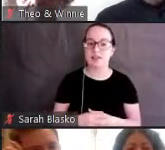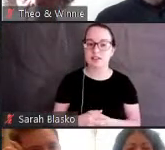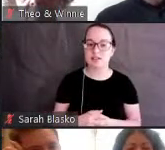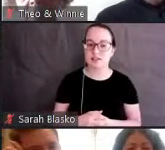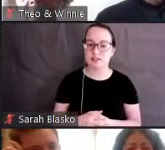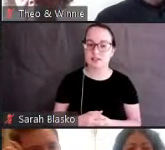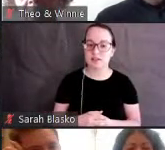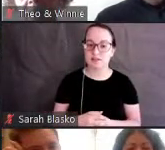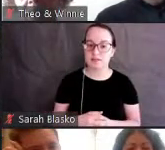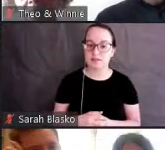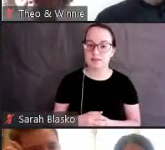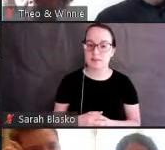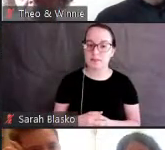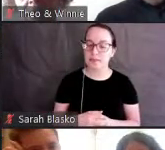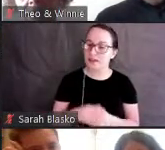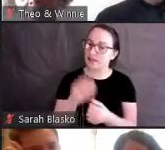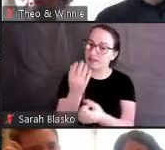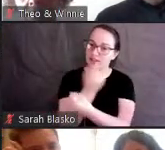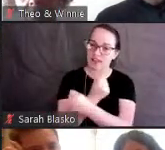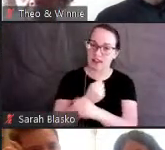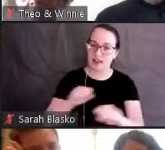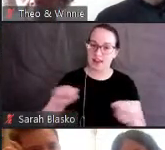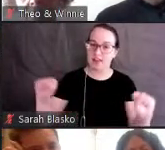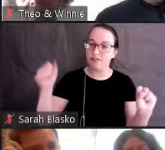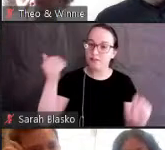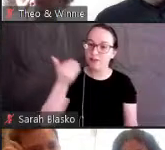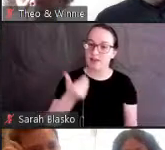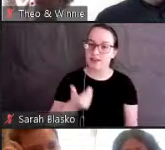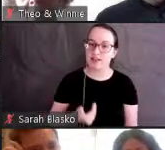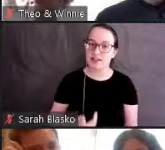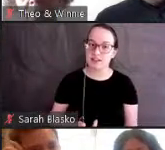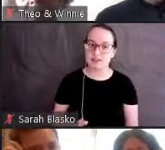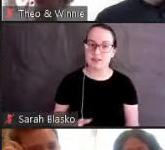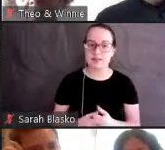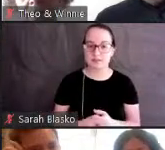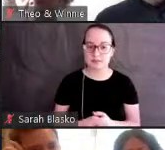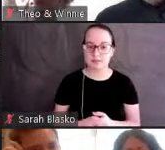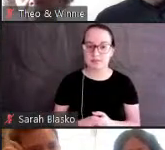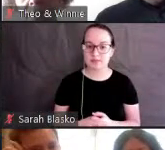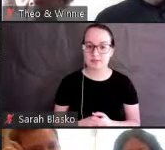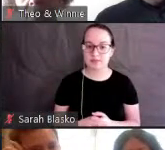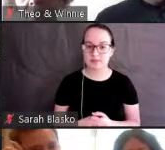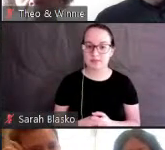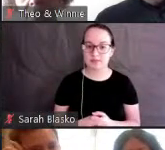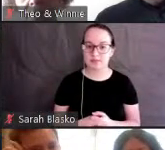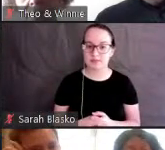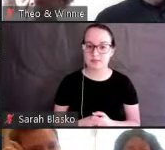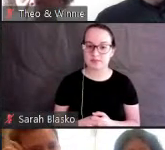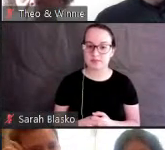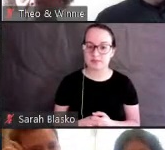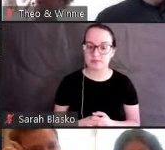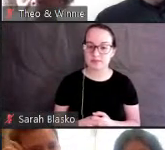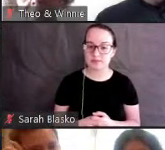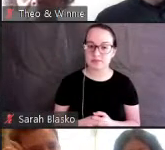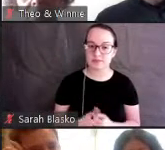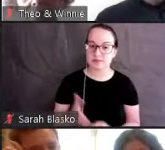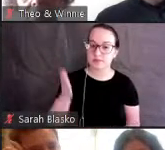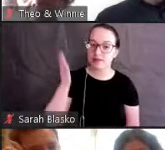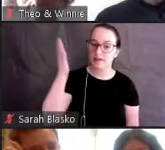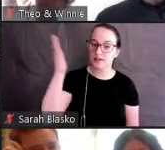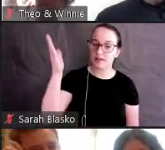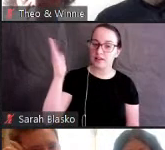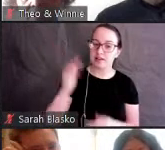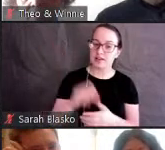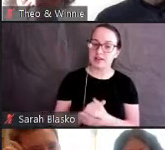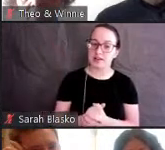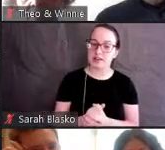sound that saved me. Were you there when he prayed in